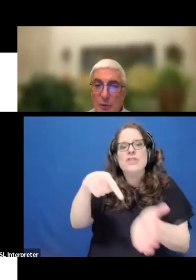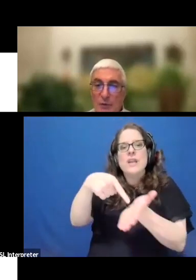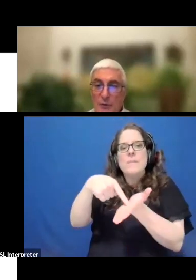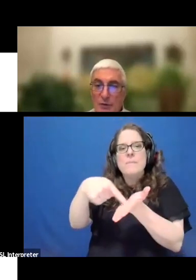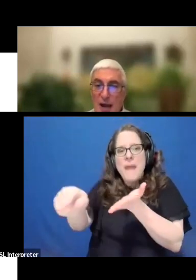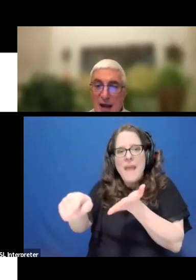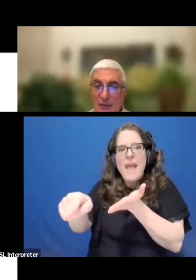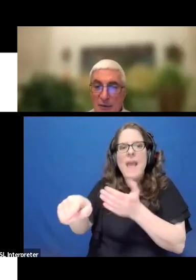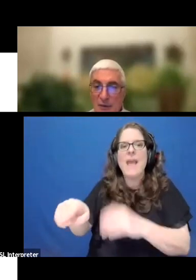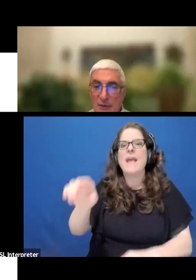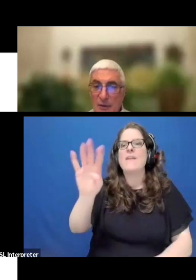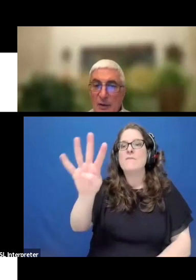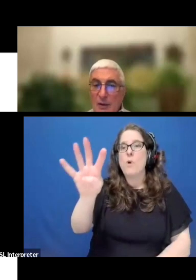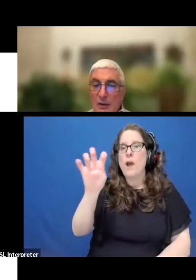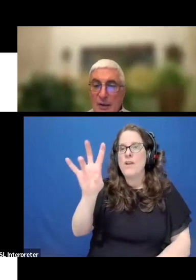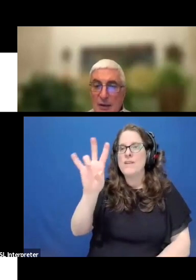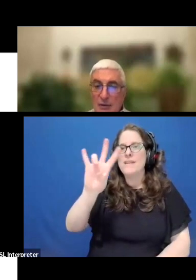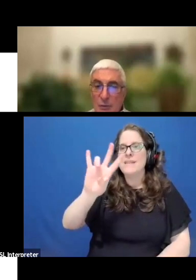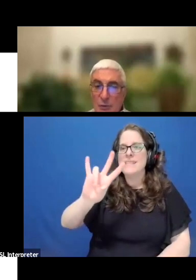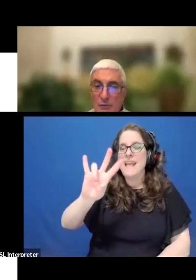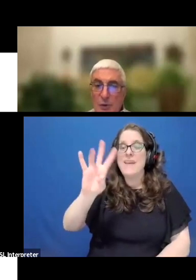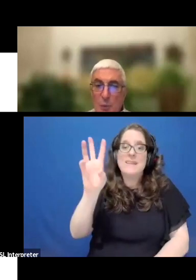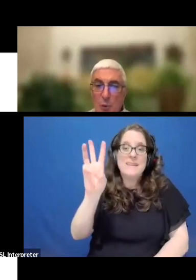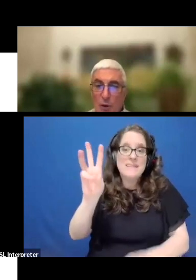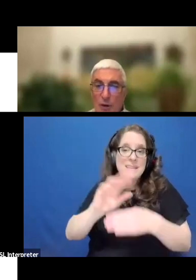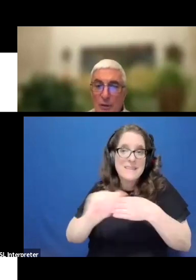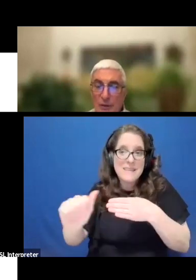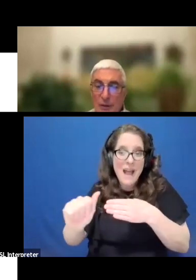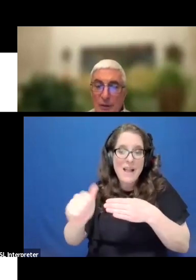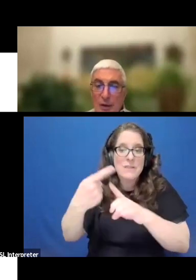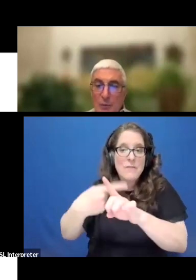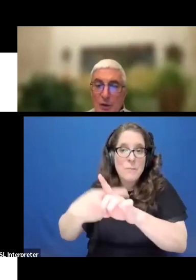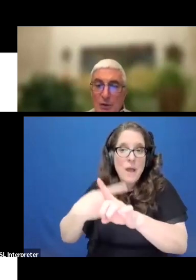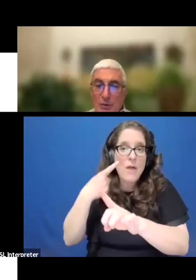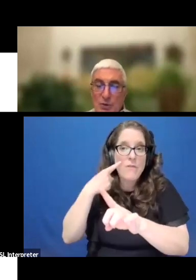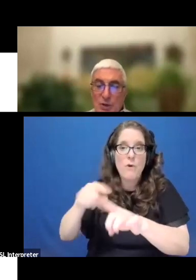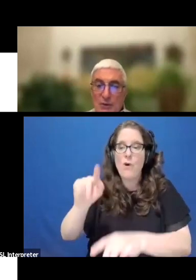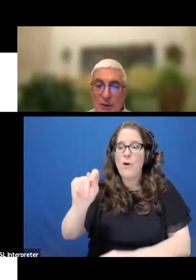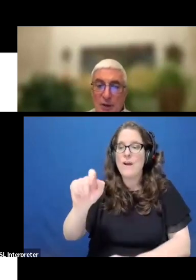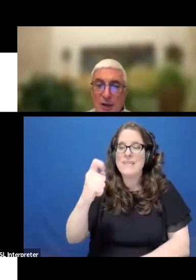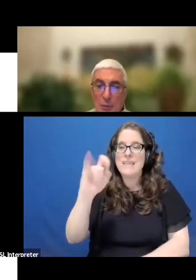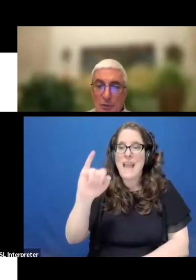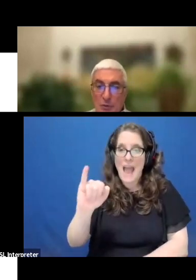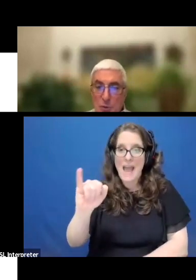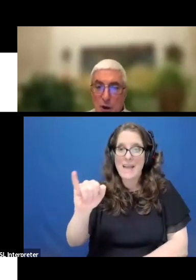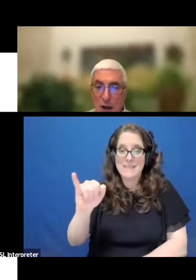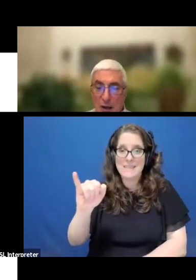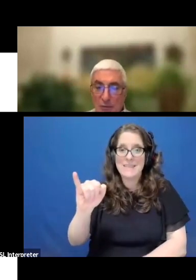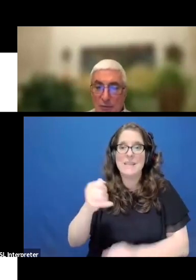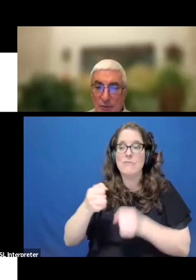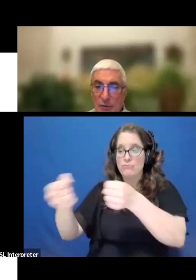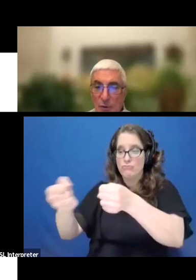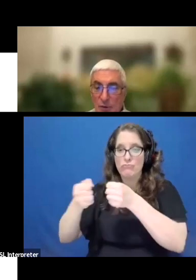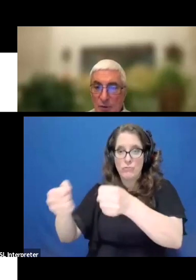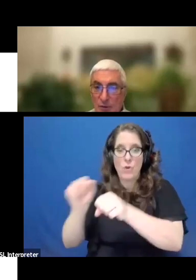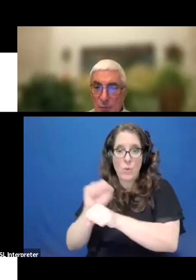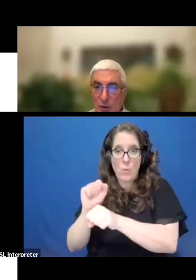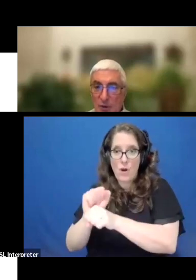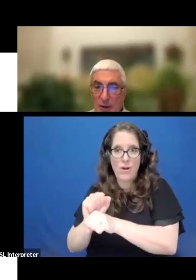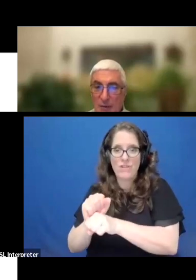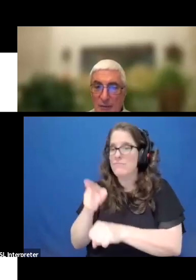$476 a month for taxis to get to and from work because she's unable to drive due to